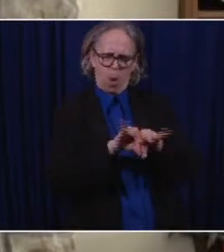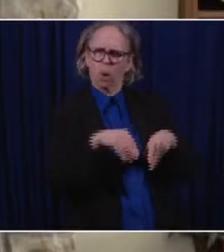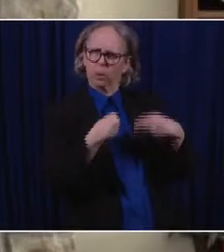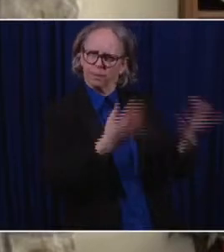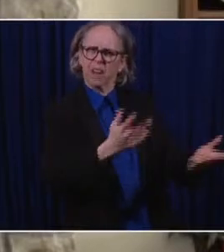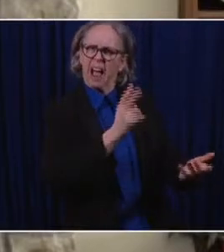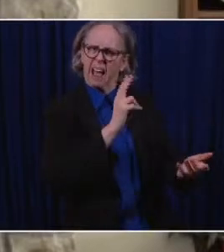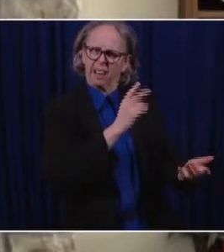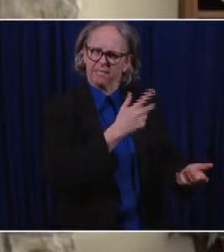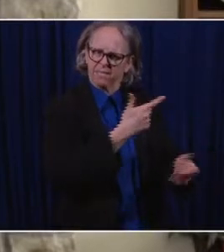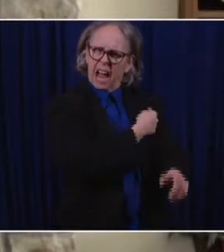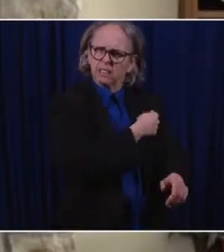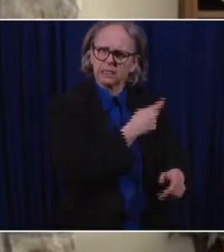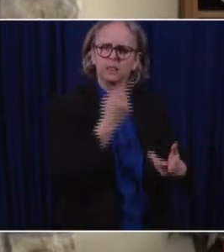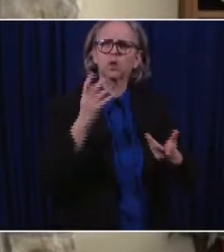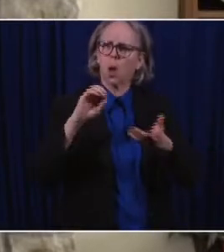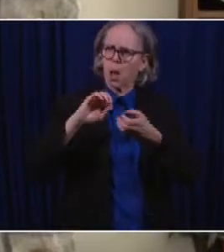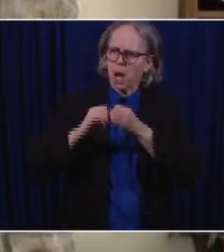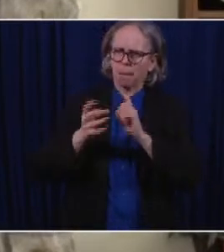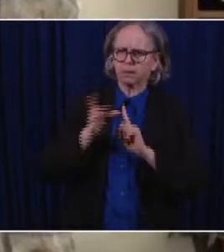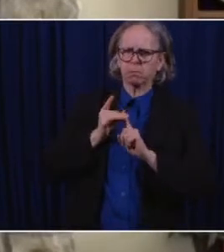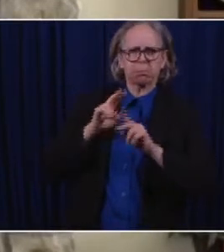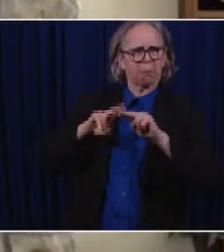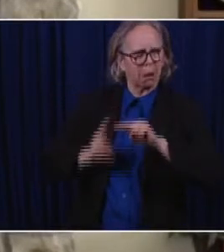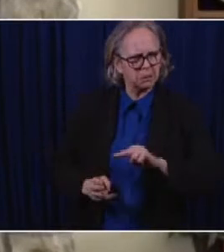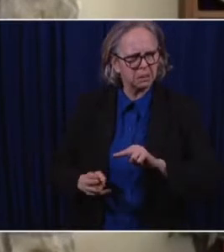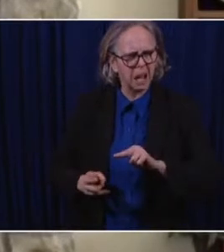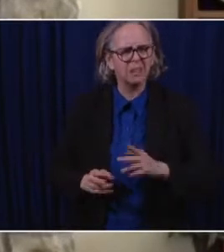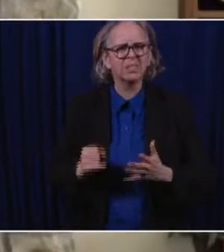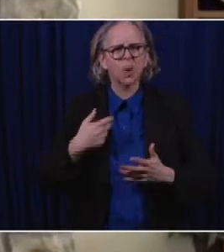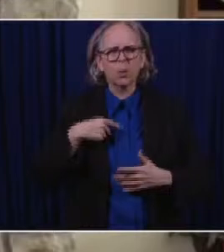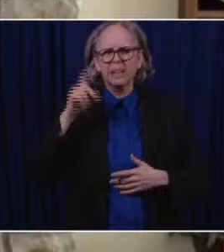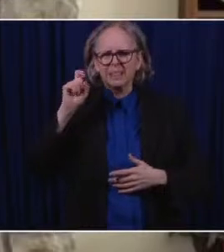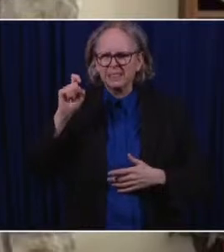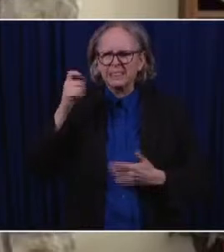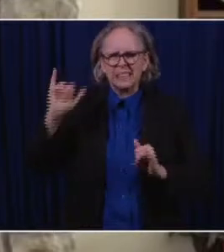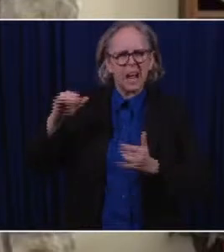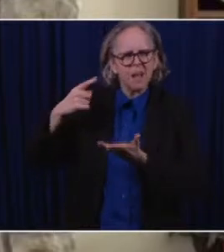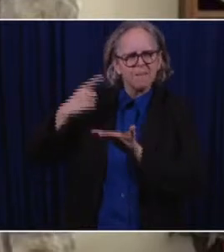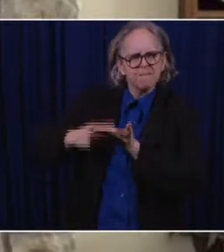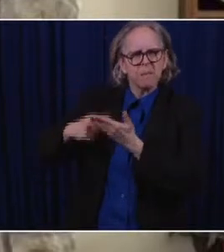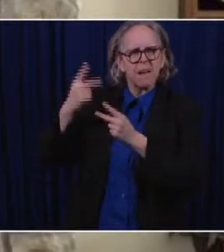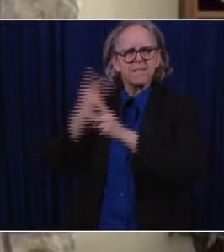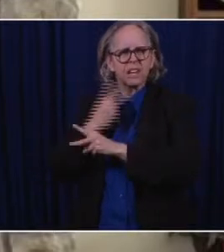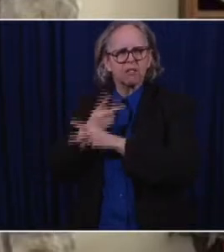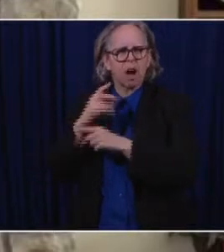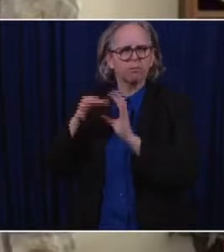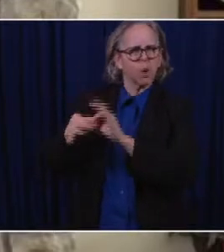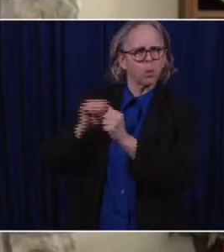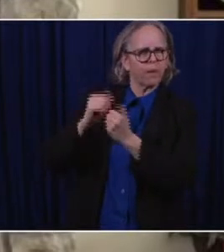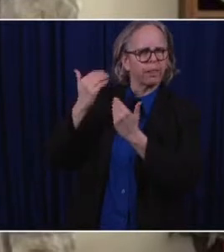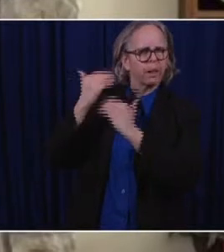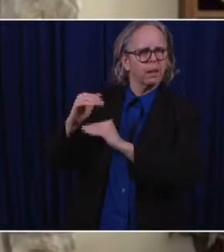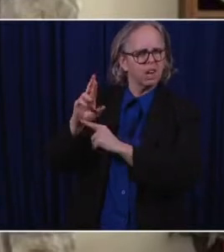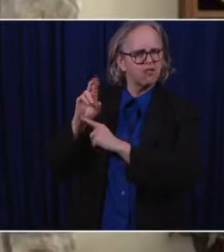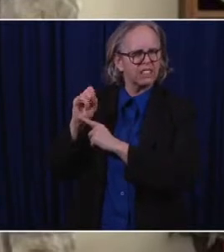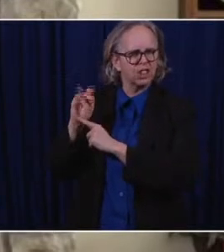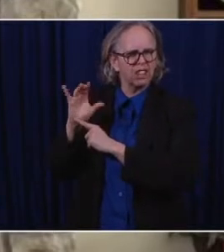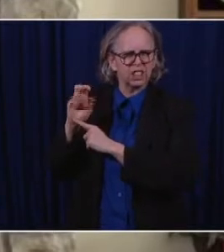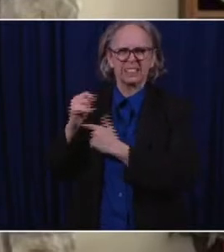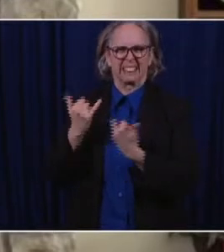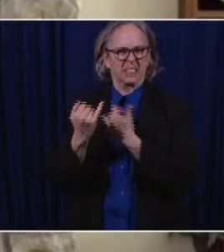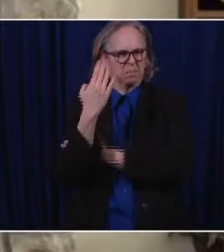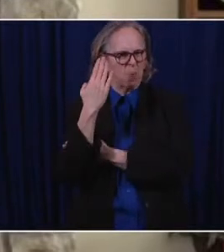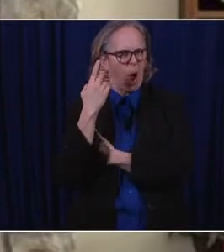were, that this is something we are looking at. In fact, we're talking about on our morning call this morning. So we will get